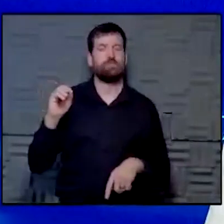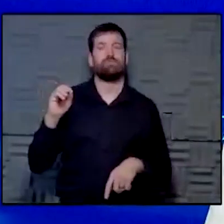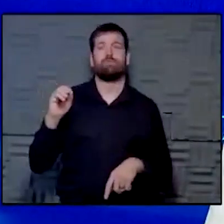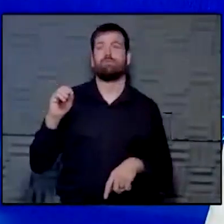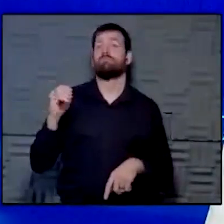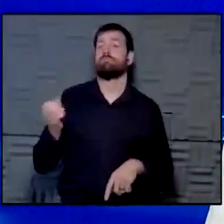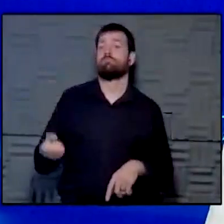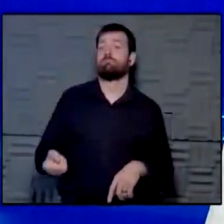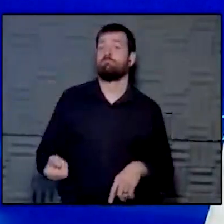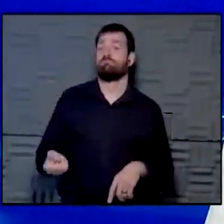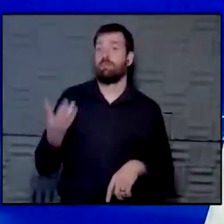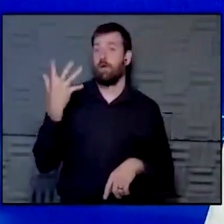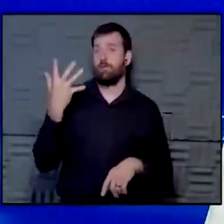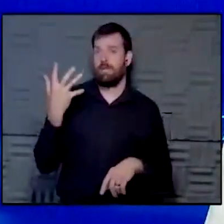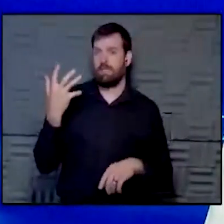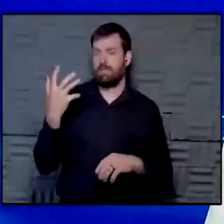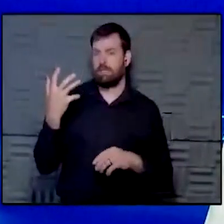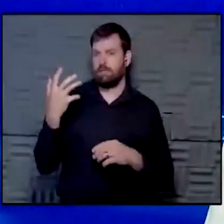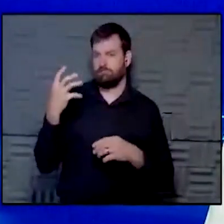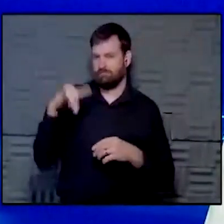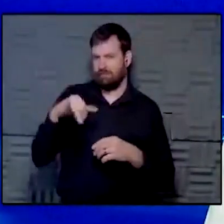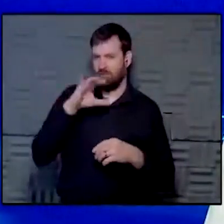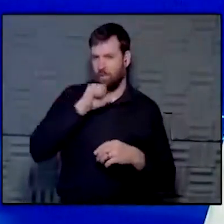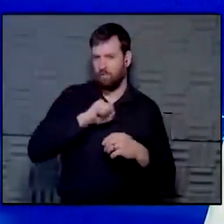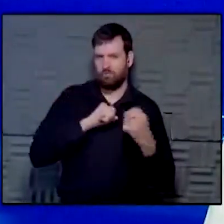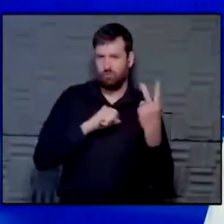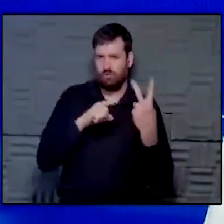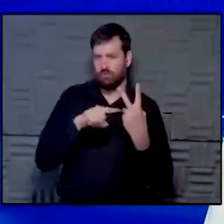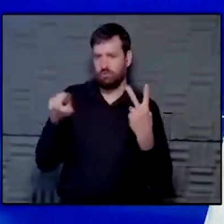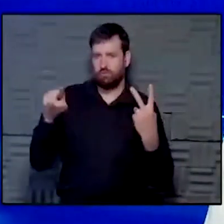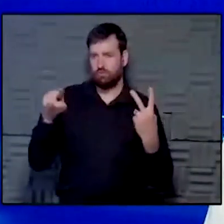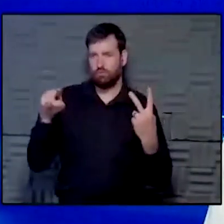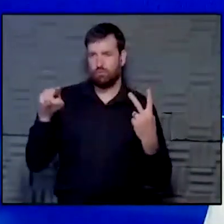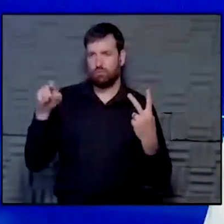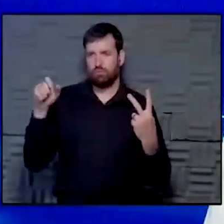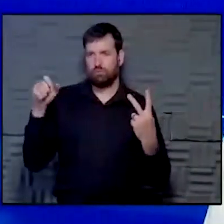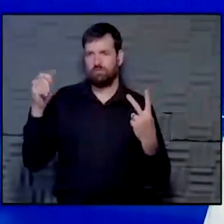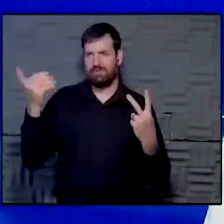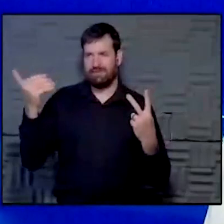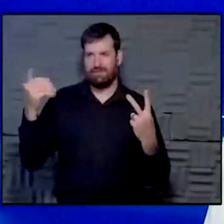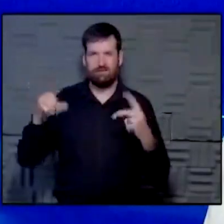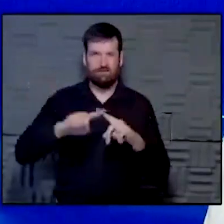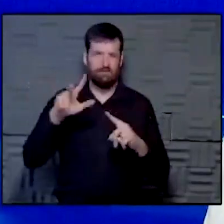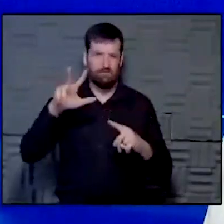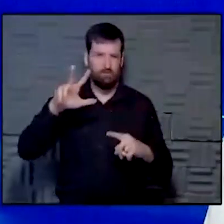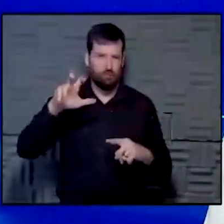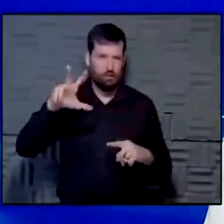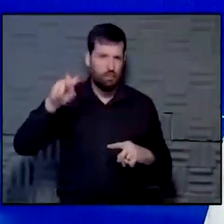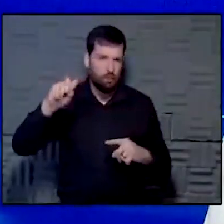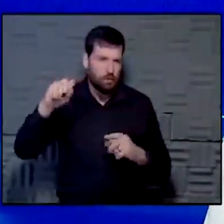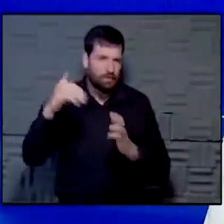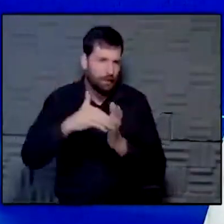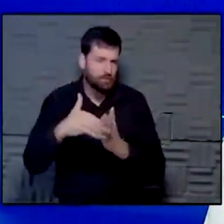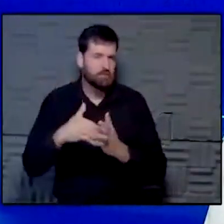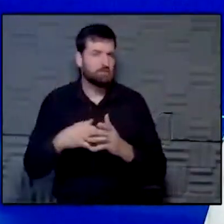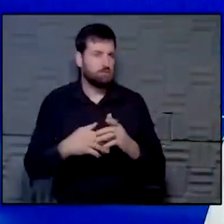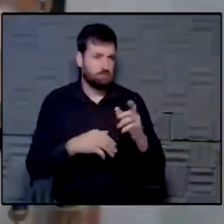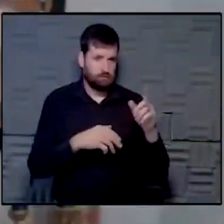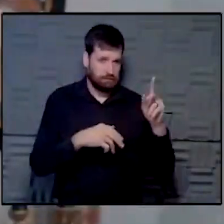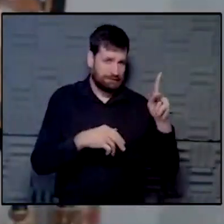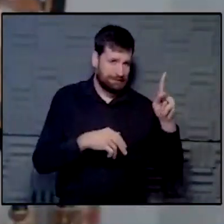many actually fit into that 12 to 15 age group. In the state, it was like 330,000, but we didn't have that number from Kansas. I'm wondering if Dr. Norman